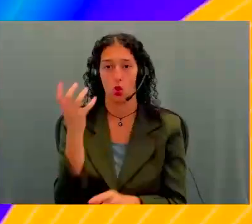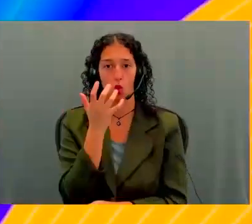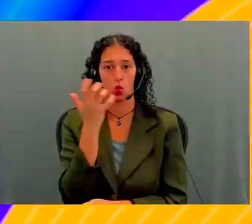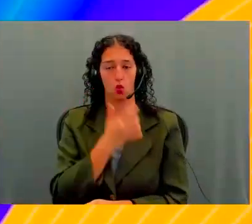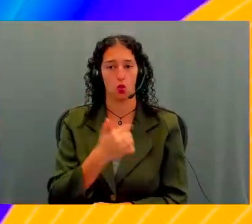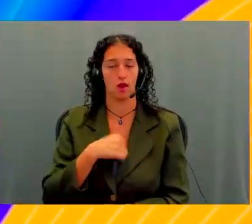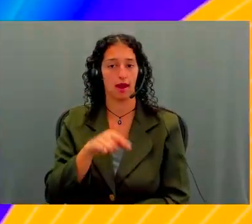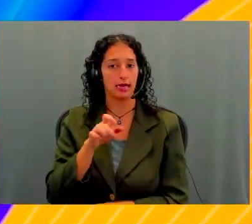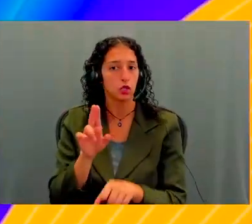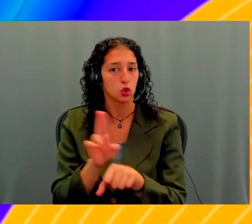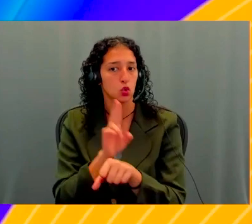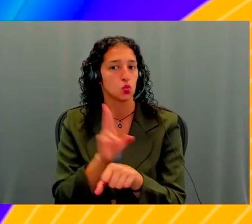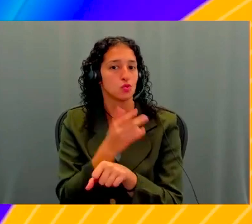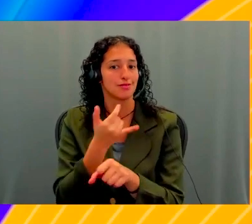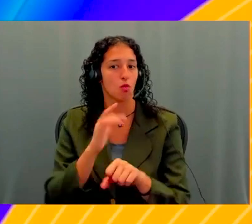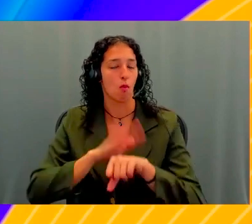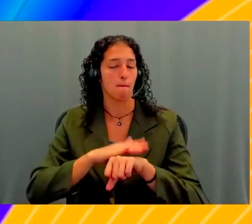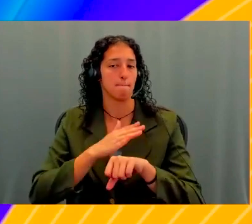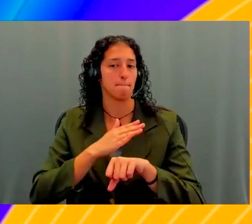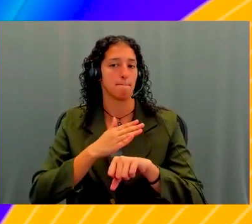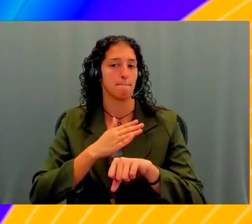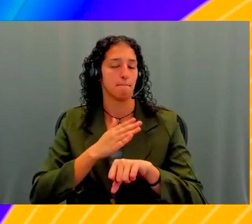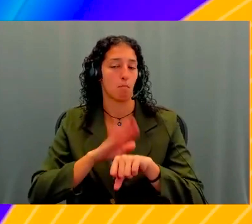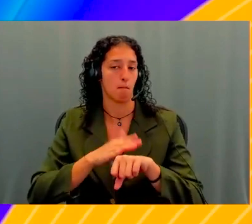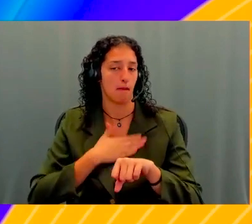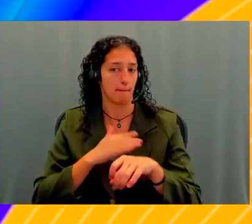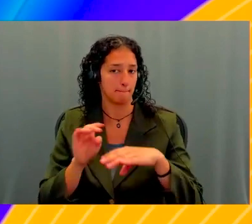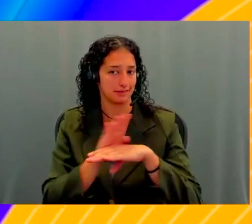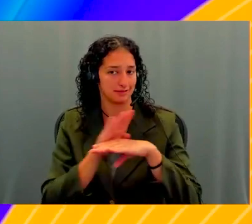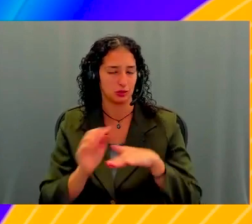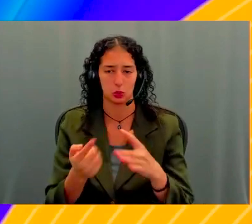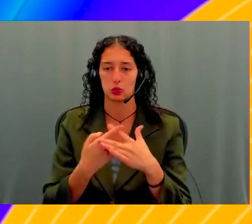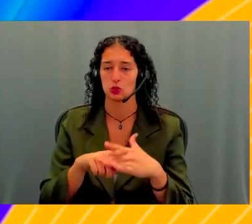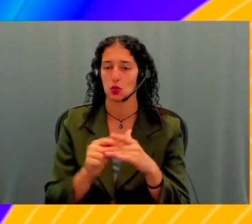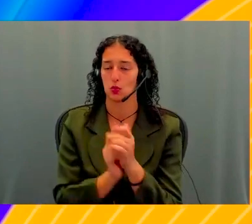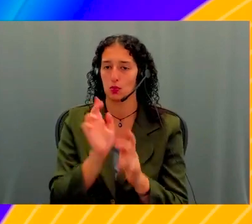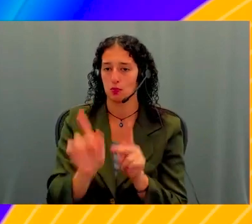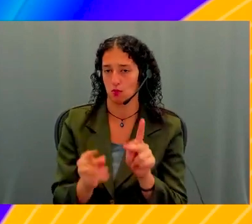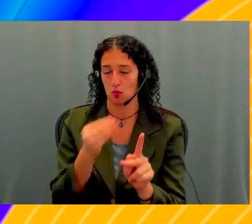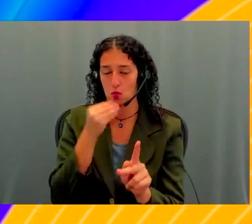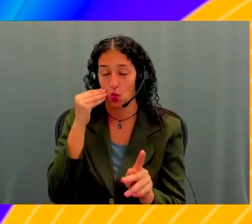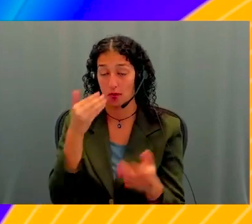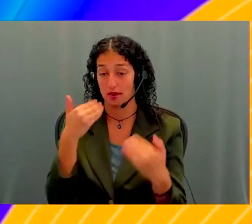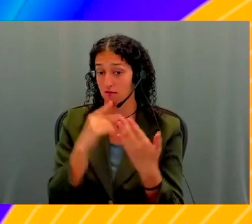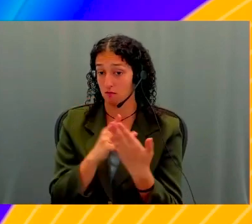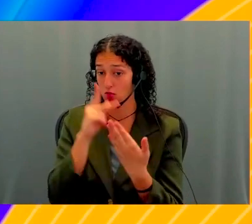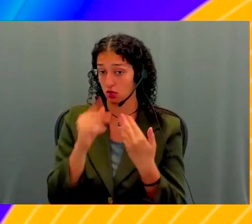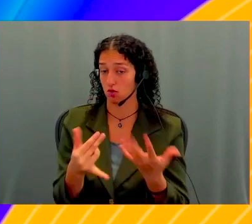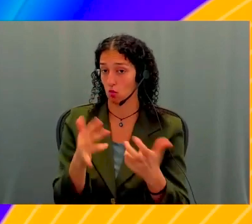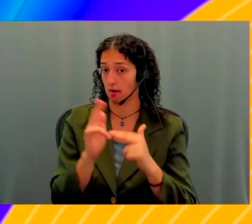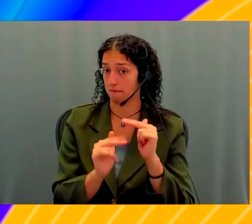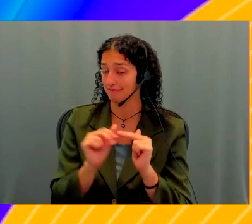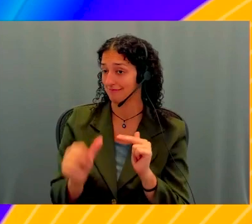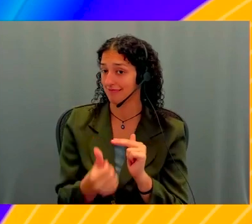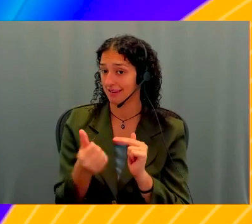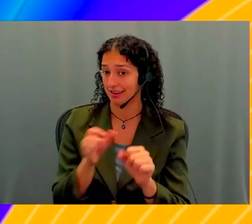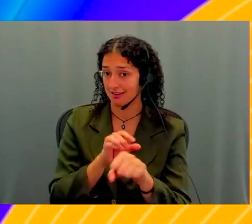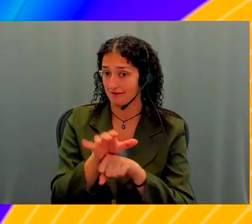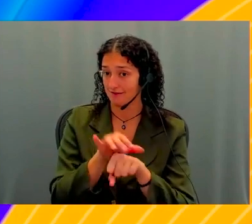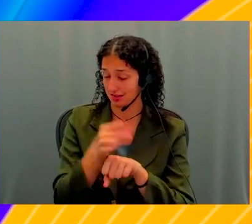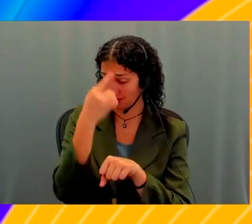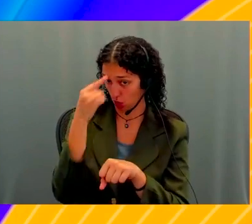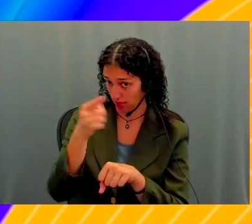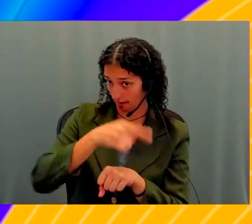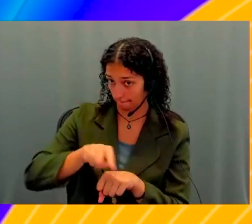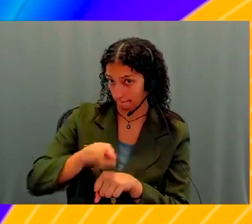my business. So let's start with the people who are at home and they have a project that they want to be able to build. Any advice that you would have for them? The